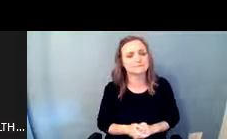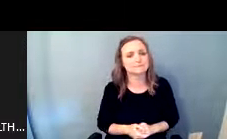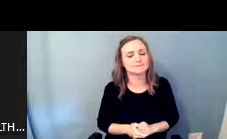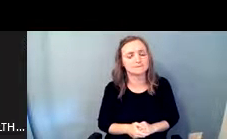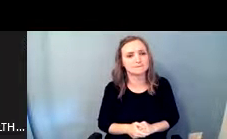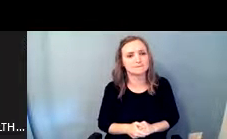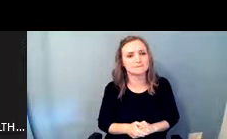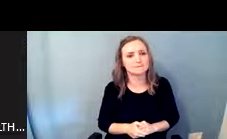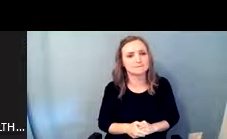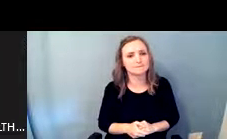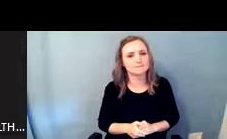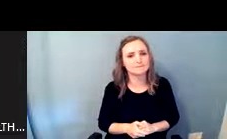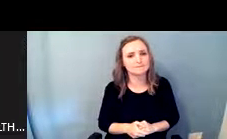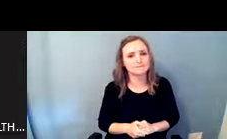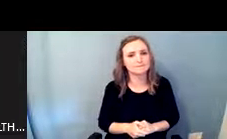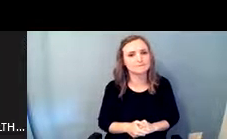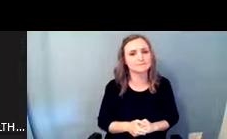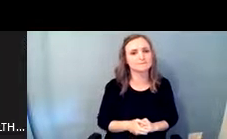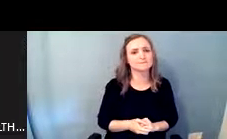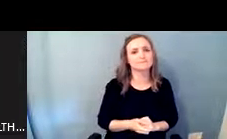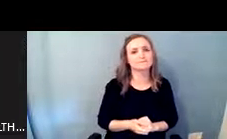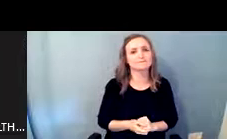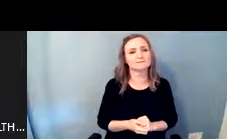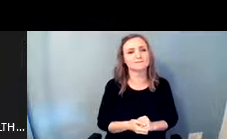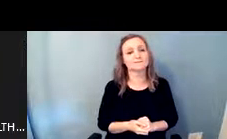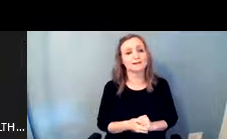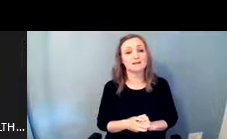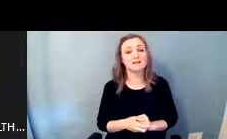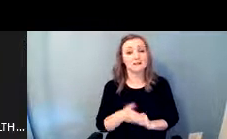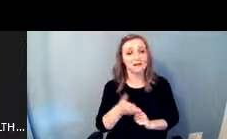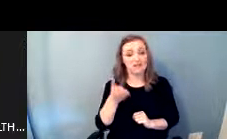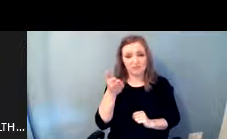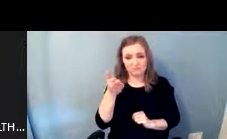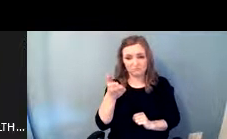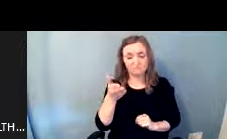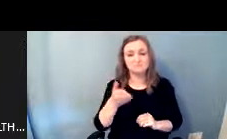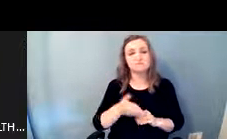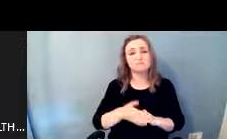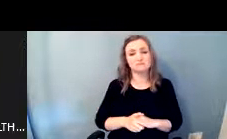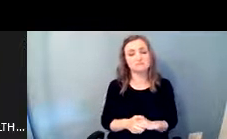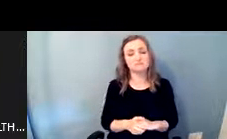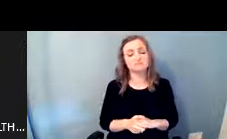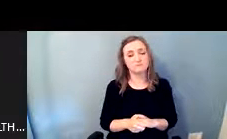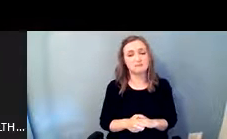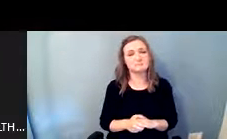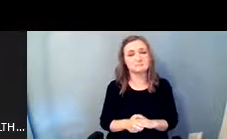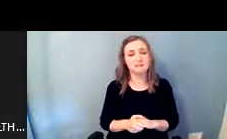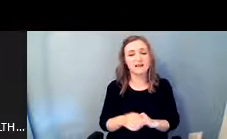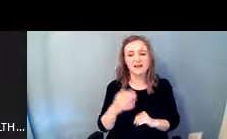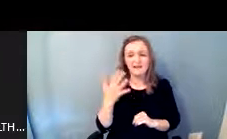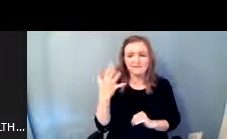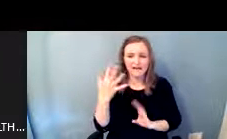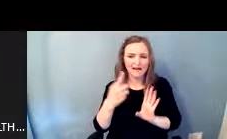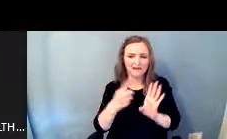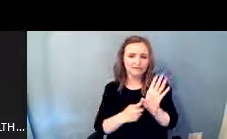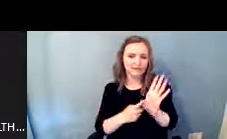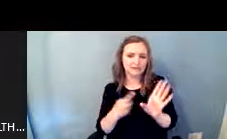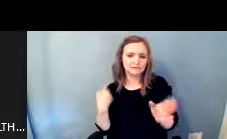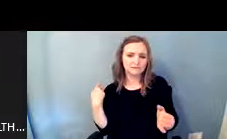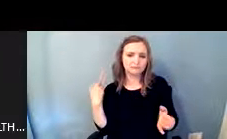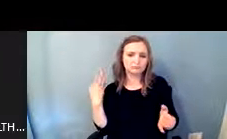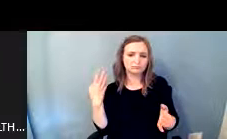And really, this has been the direction of travel over the last 5 years, that